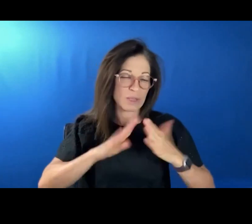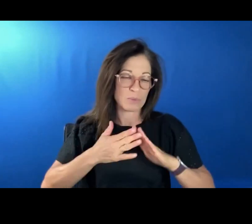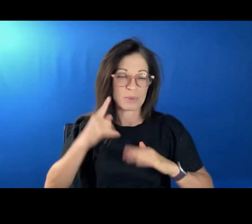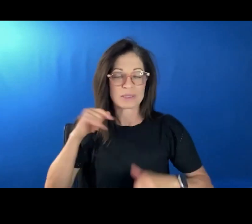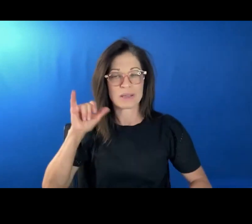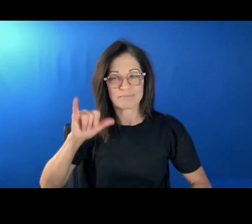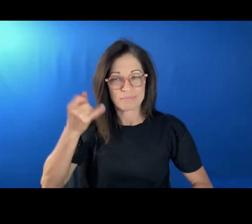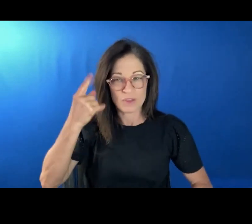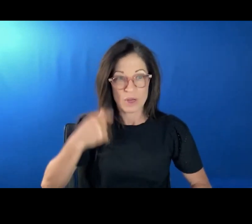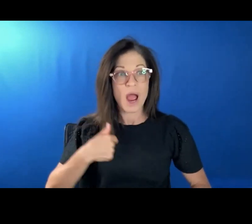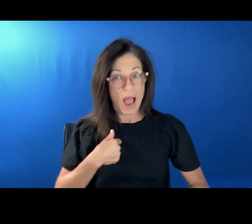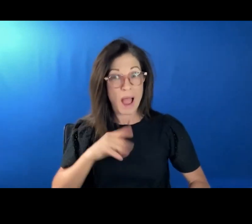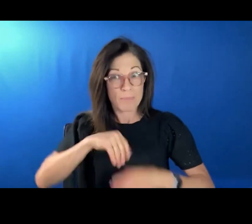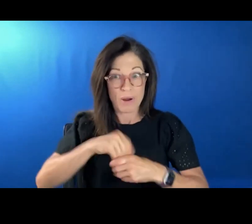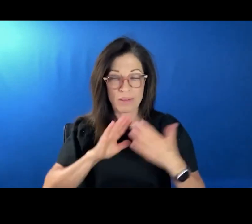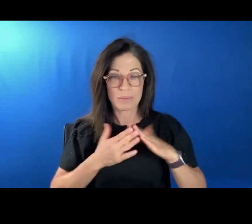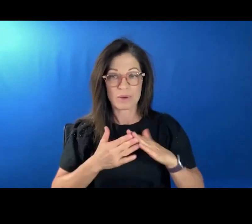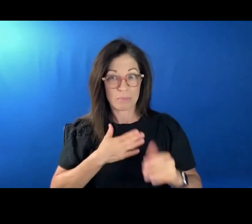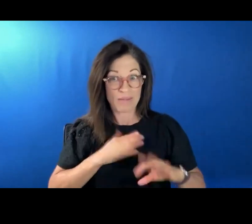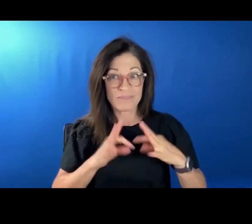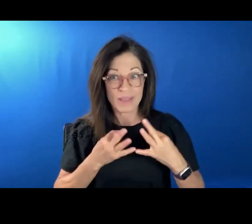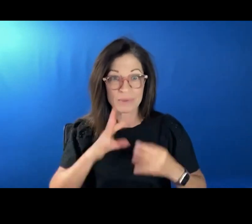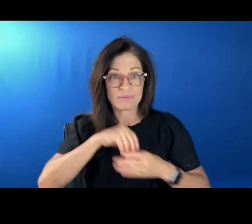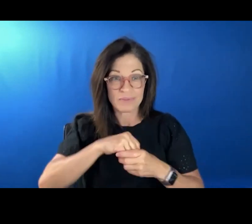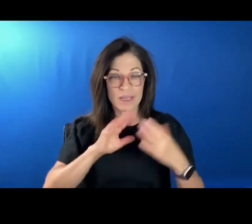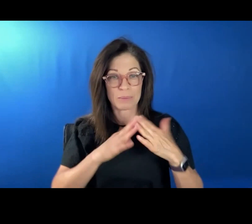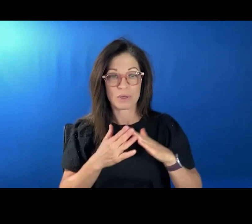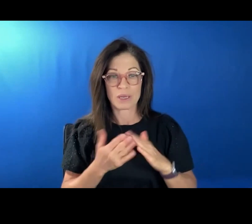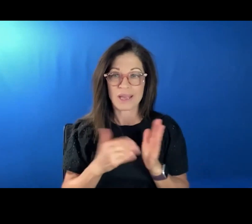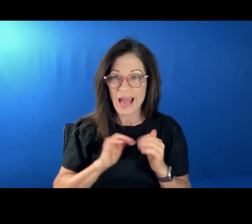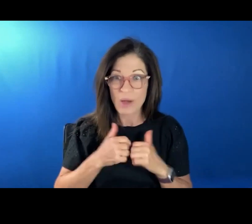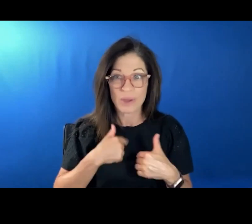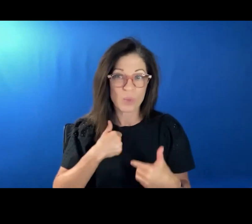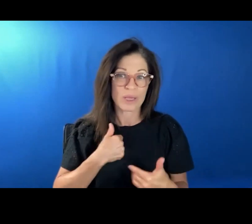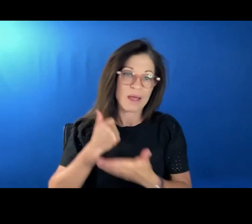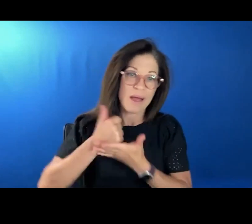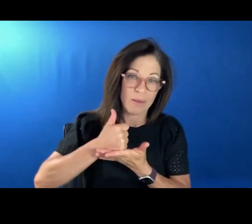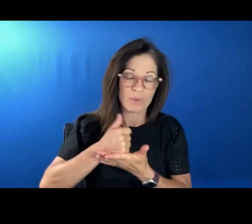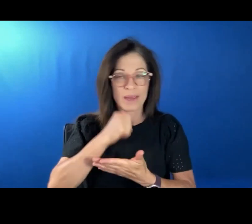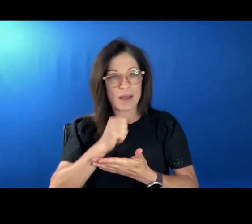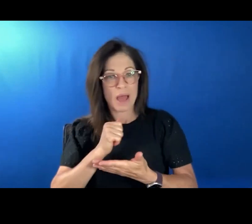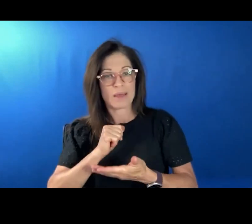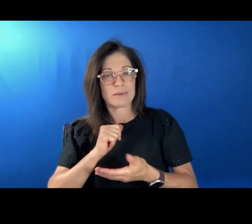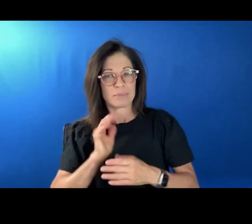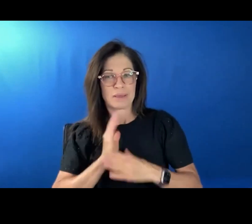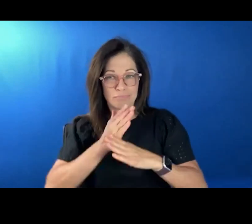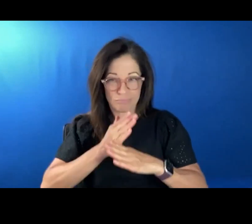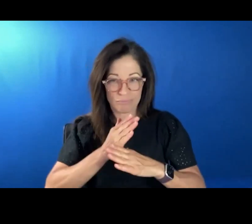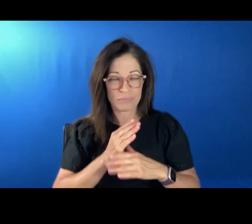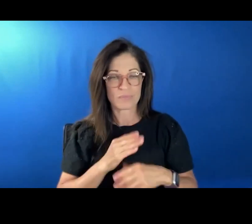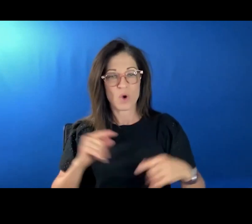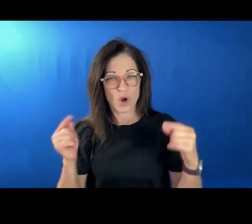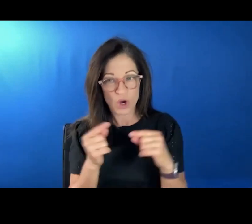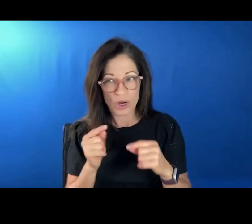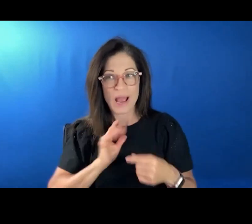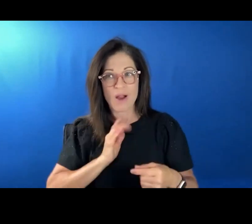is I'm part of the community, my family's part of the community. And again, how can we be helpful and not be hurtful to our friends in the